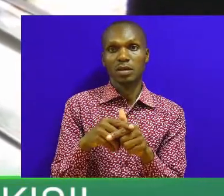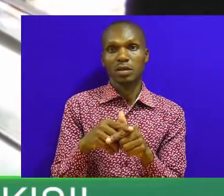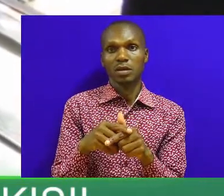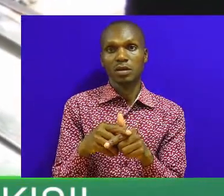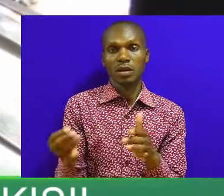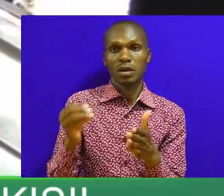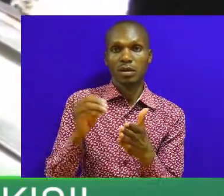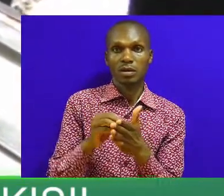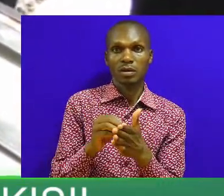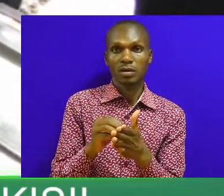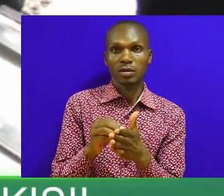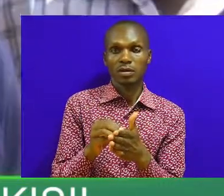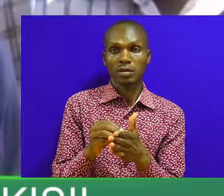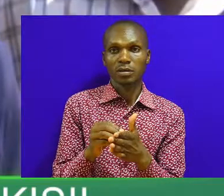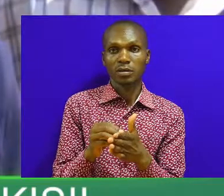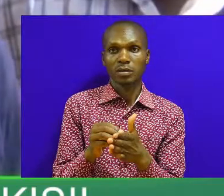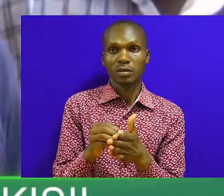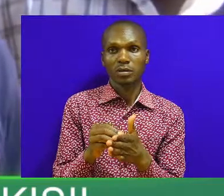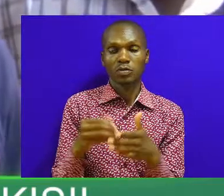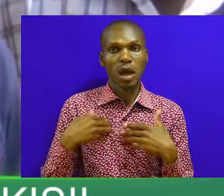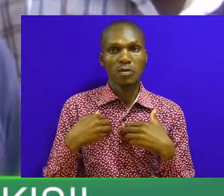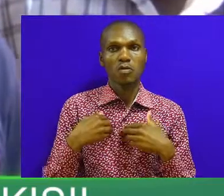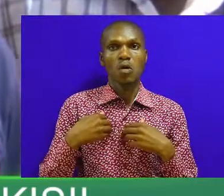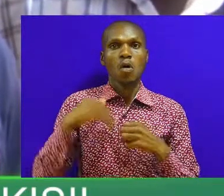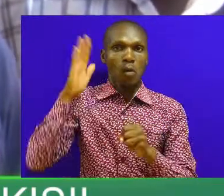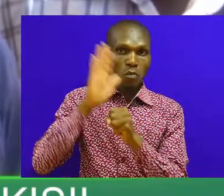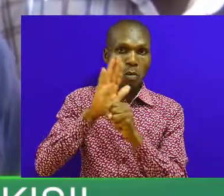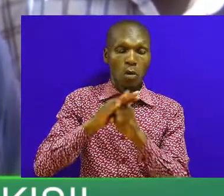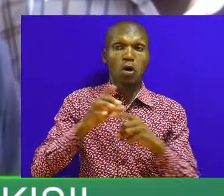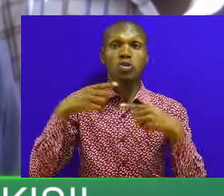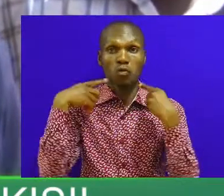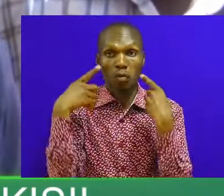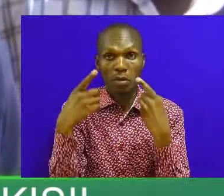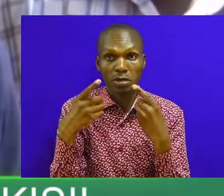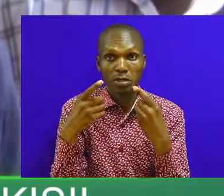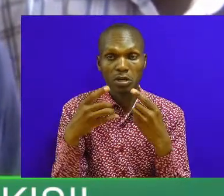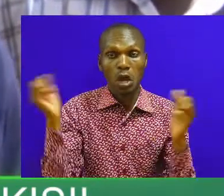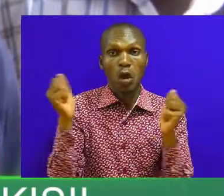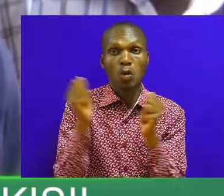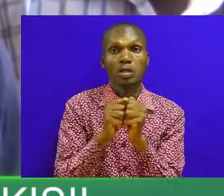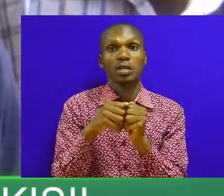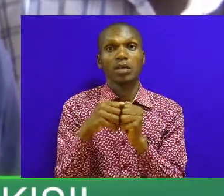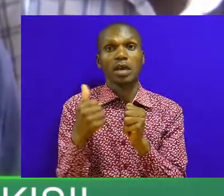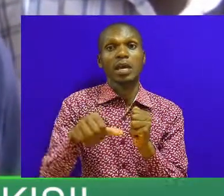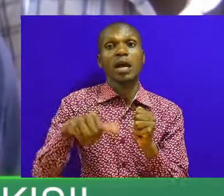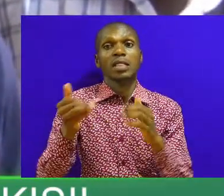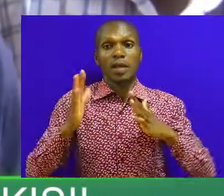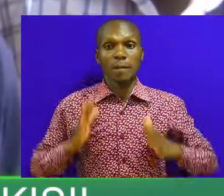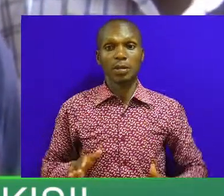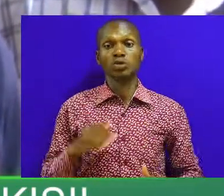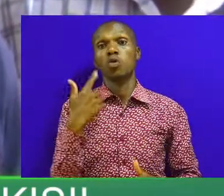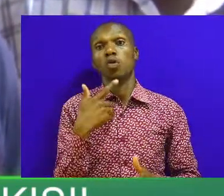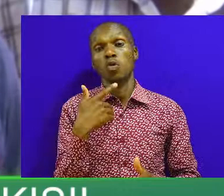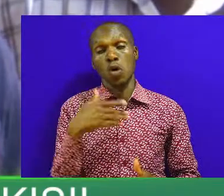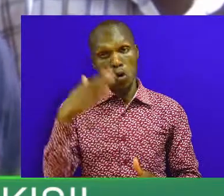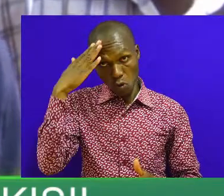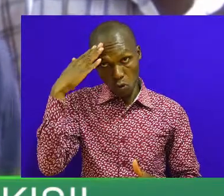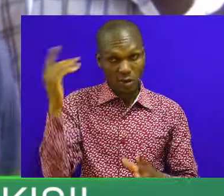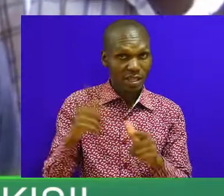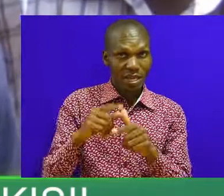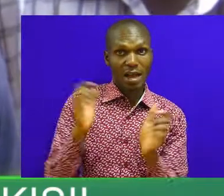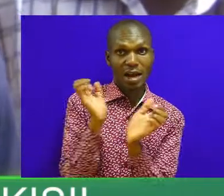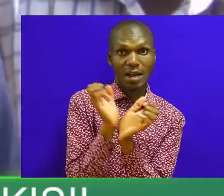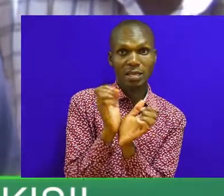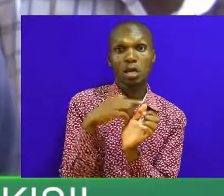we are interviewing her to get more information, if any, that will lead to the arrest of others who